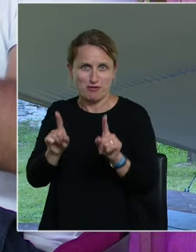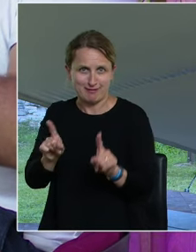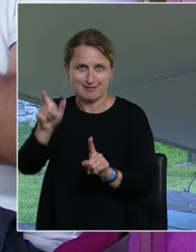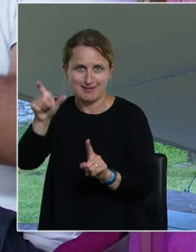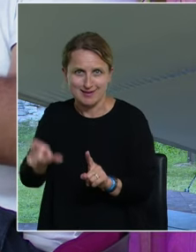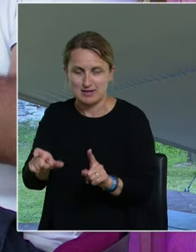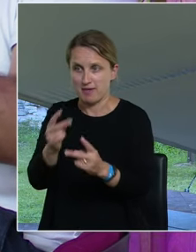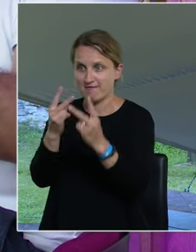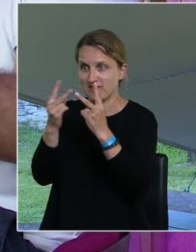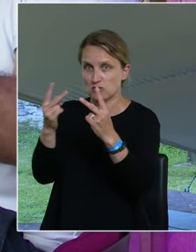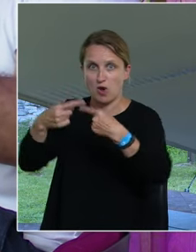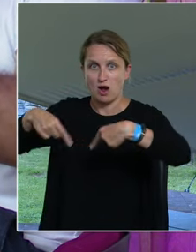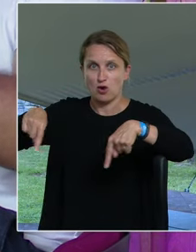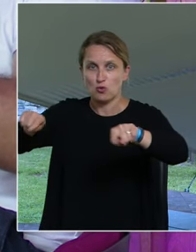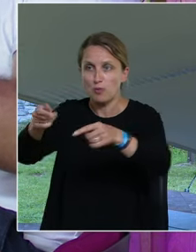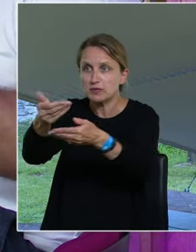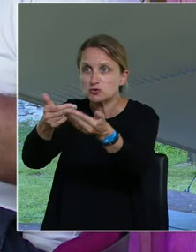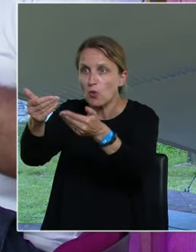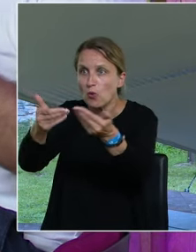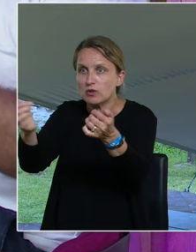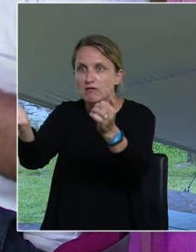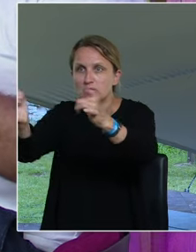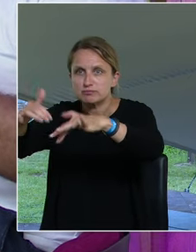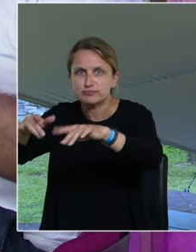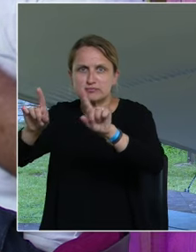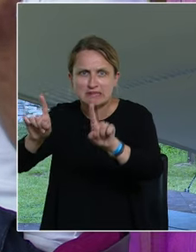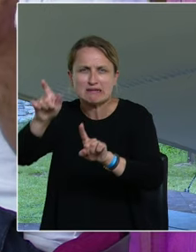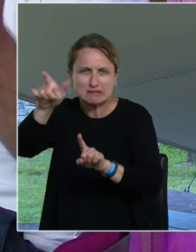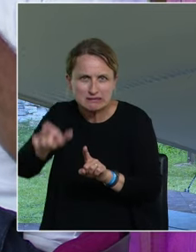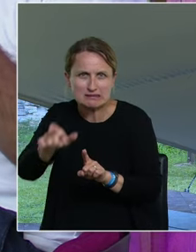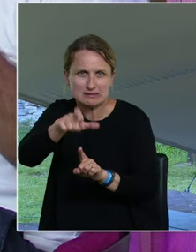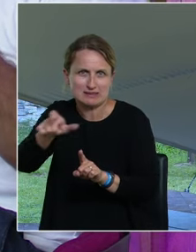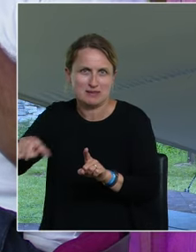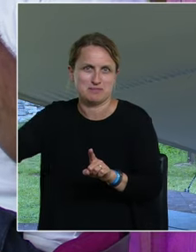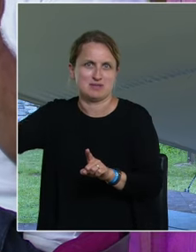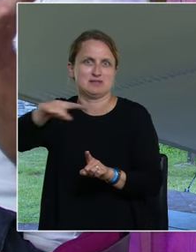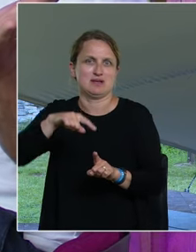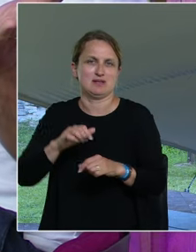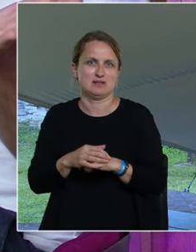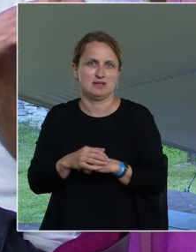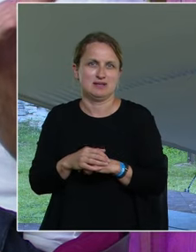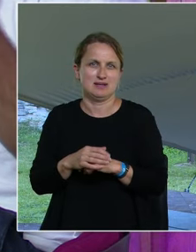to put it through sort of like, you know, the old stuff in a sense. So we have to understand that